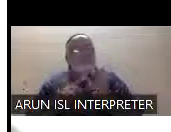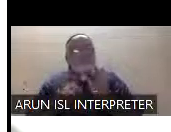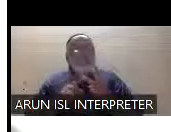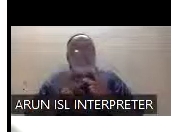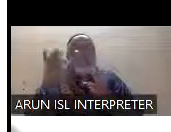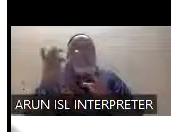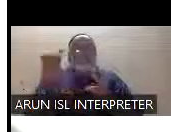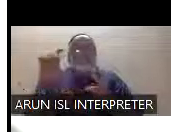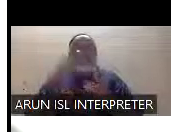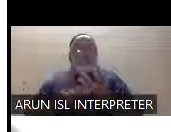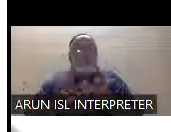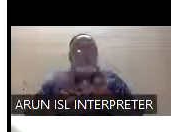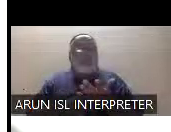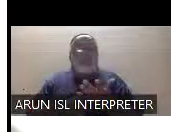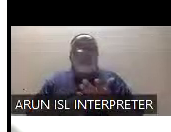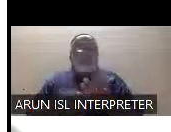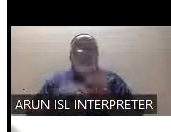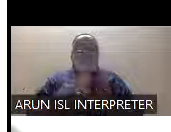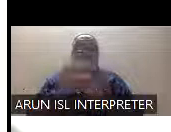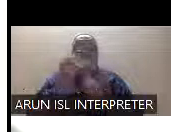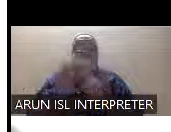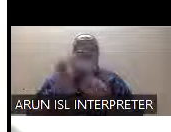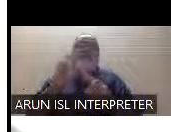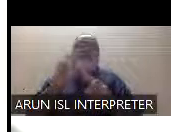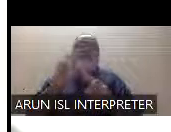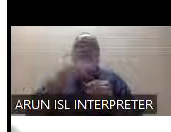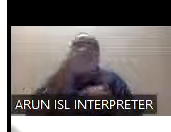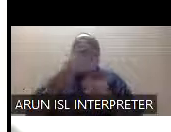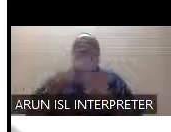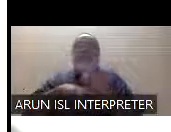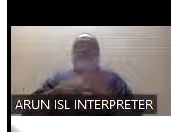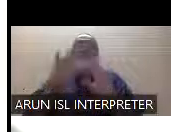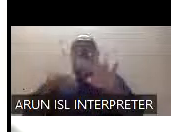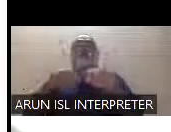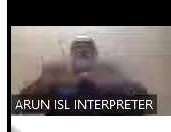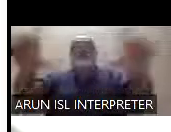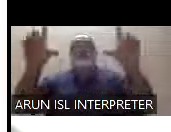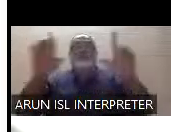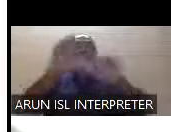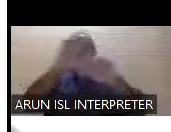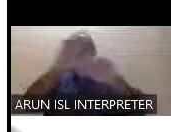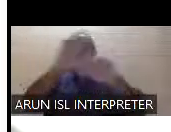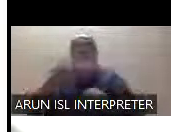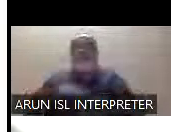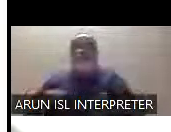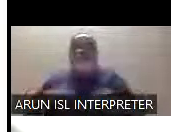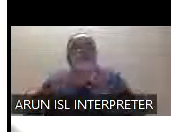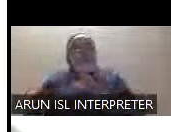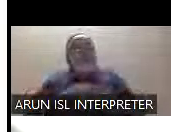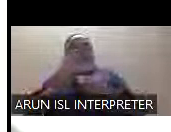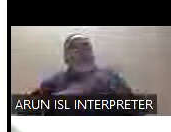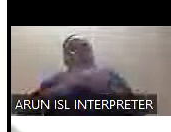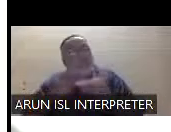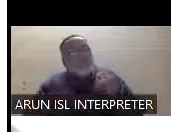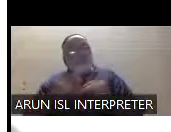reader. So these guidelines are to be respectively followed in buildings, in buses, trains,